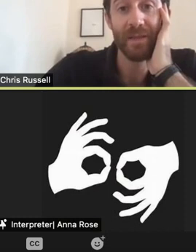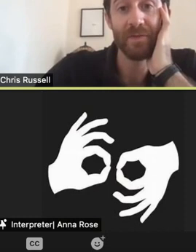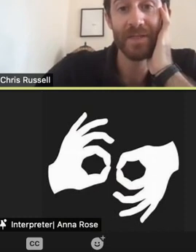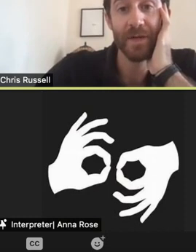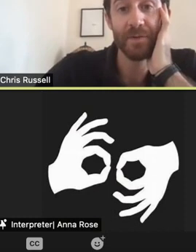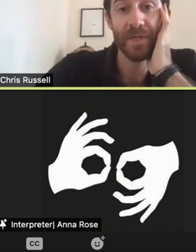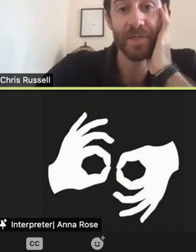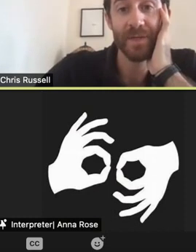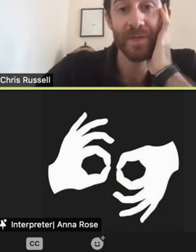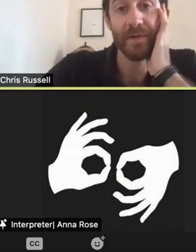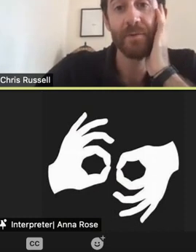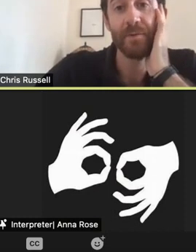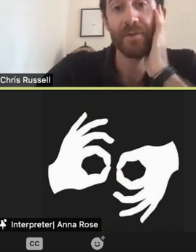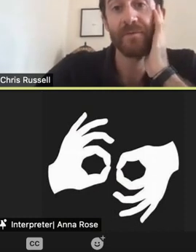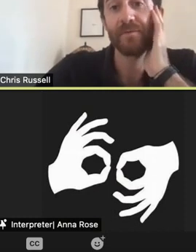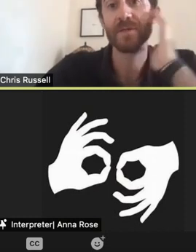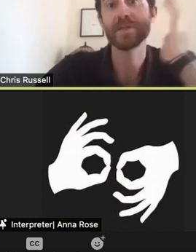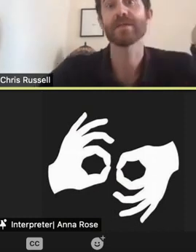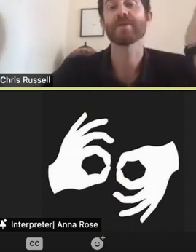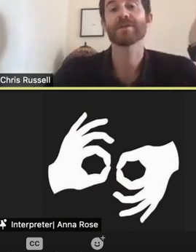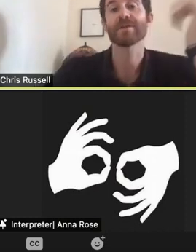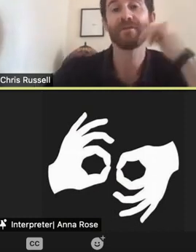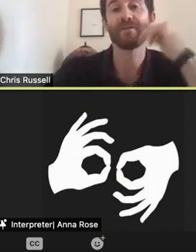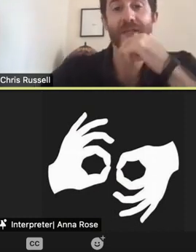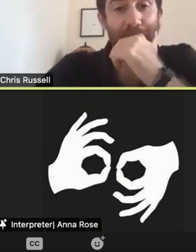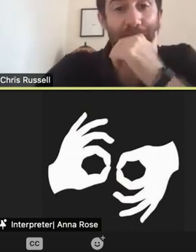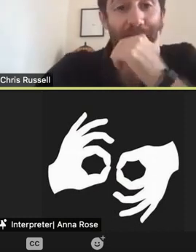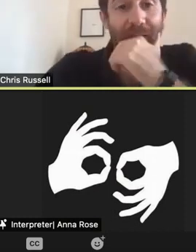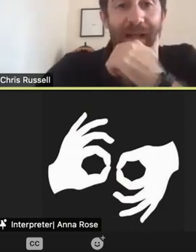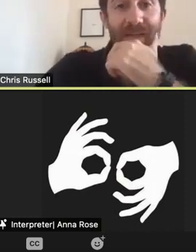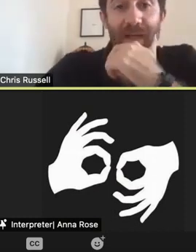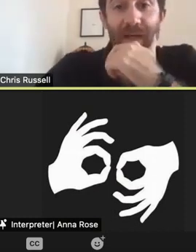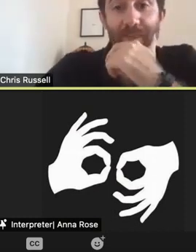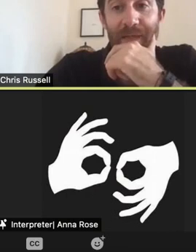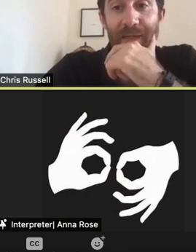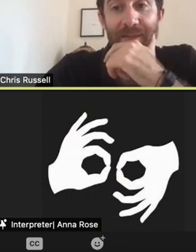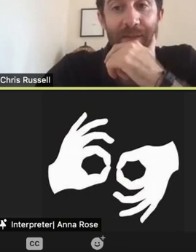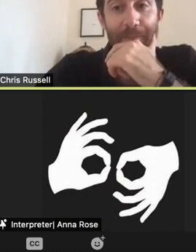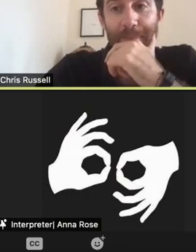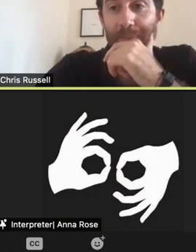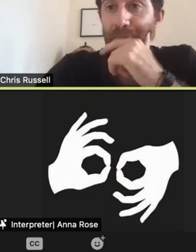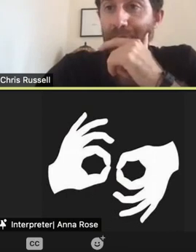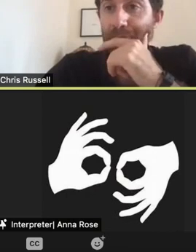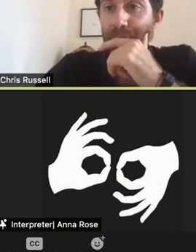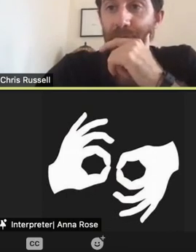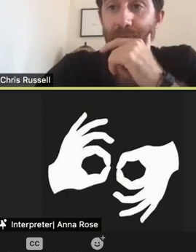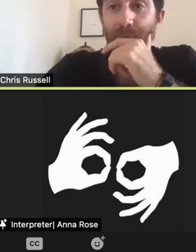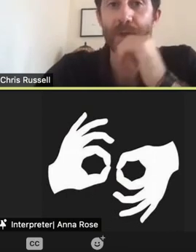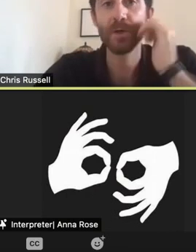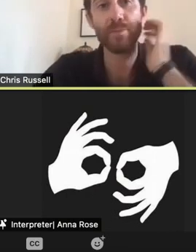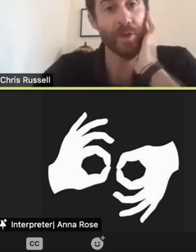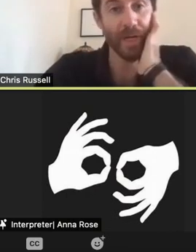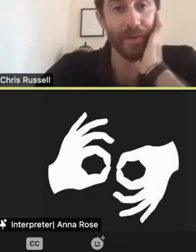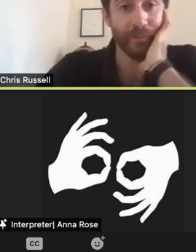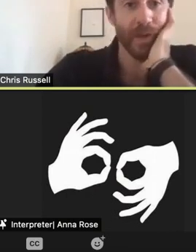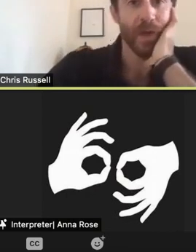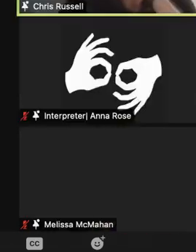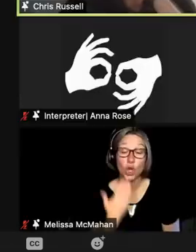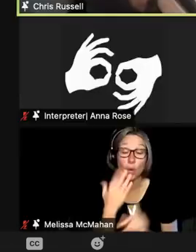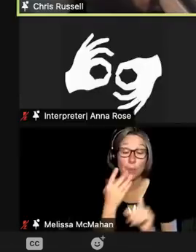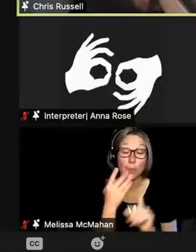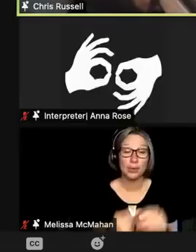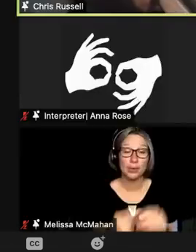complexity, and even the centerpiece missing, right? To see the person's face, that adds a lot of complexity. Good point,